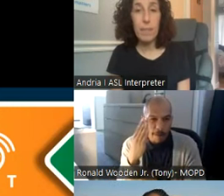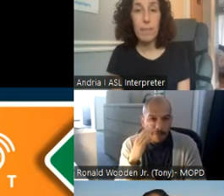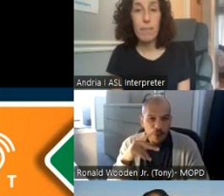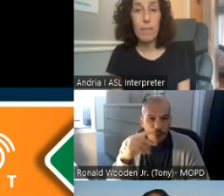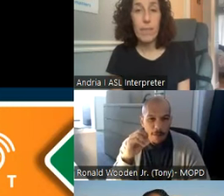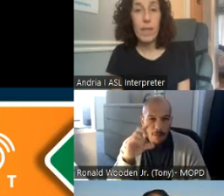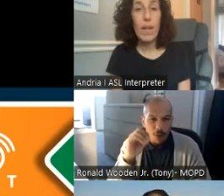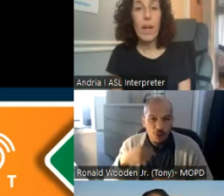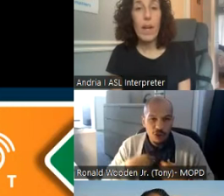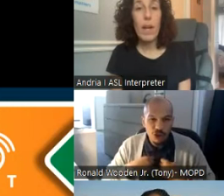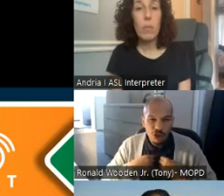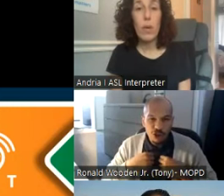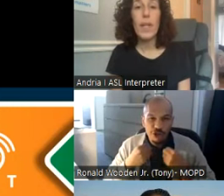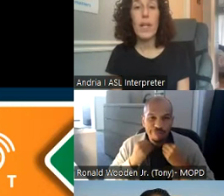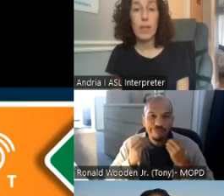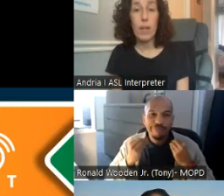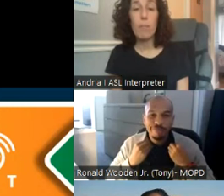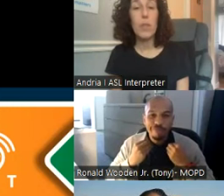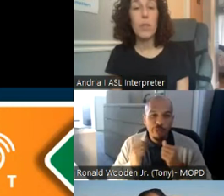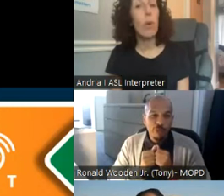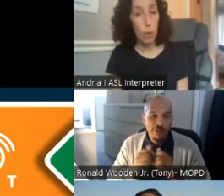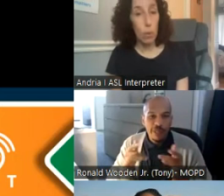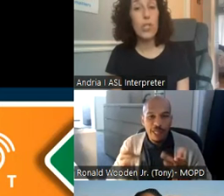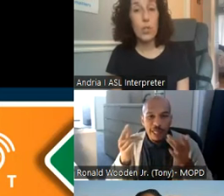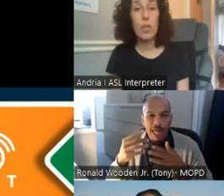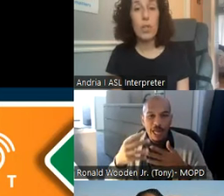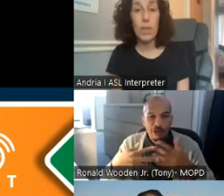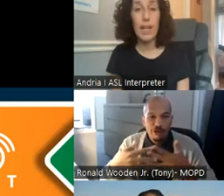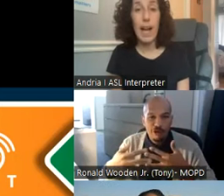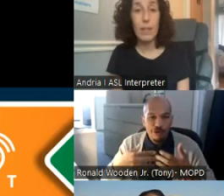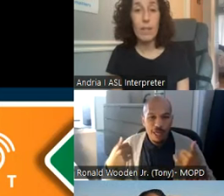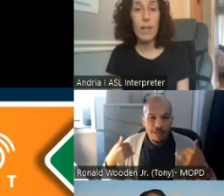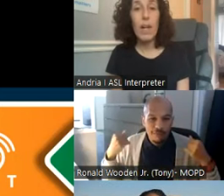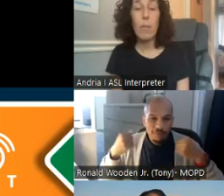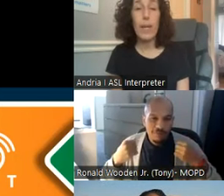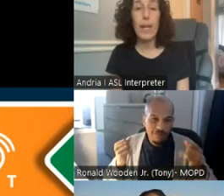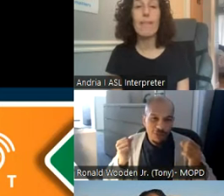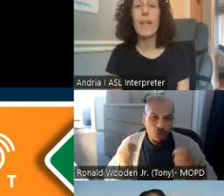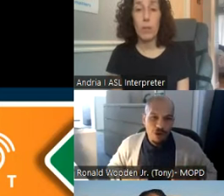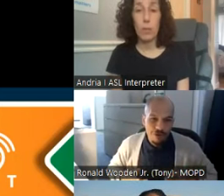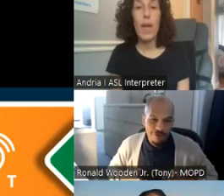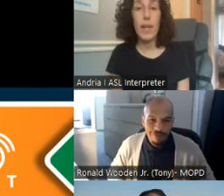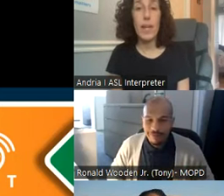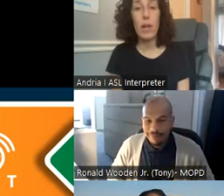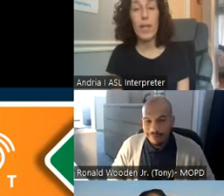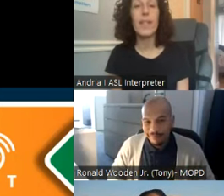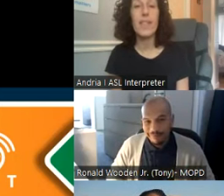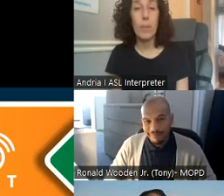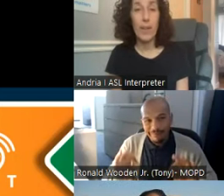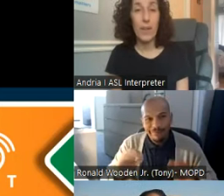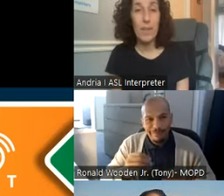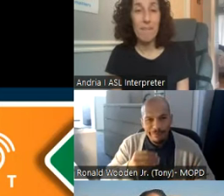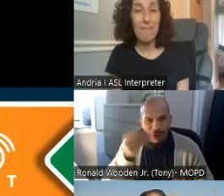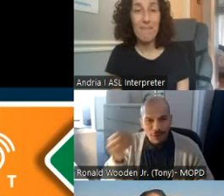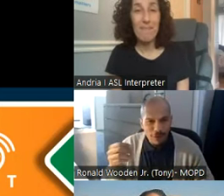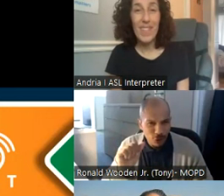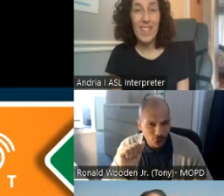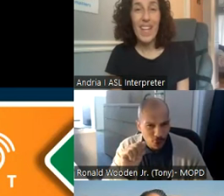office. I'm wearing a dark blue polo shirt with a collar. I'm wearing a light gray cardigan